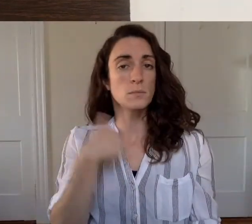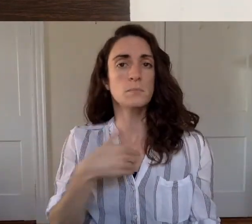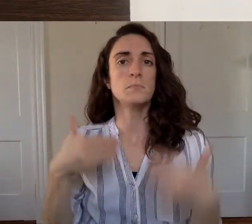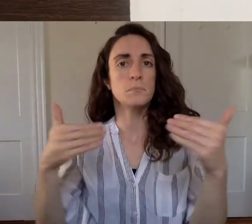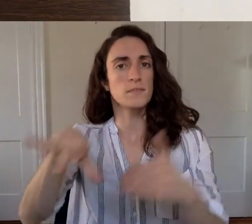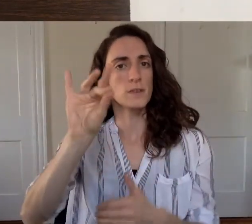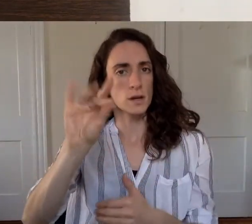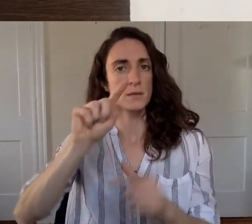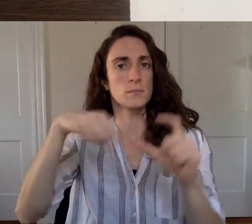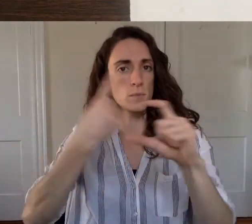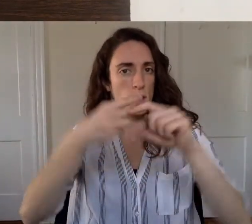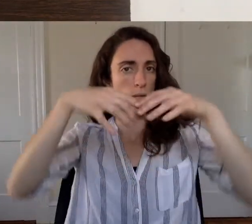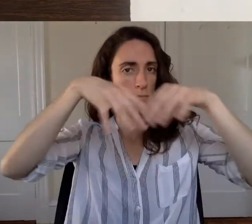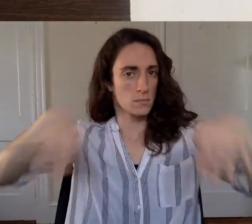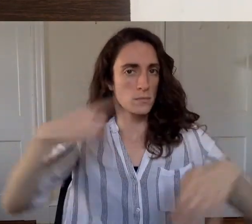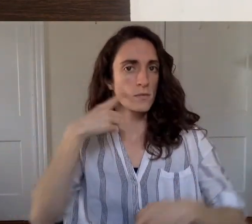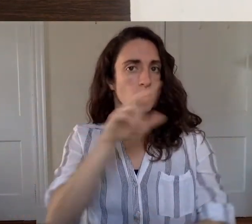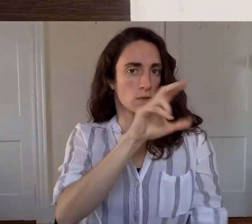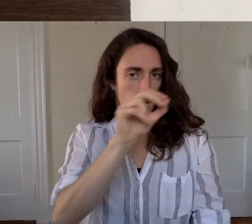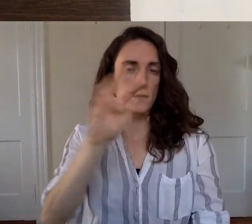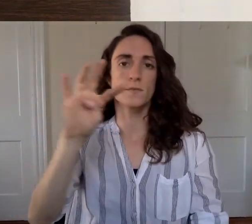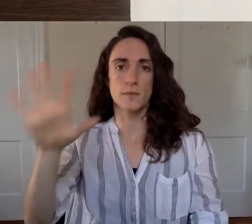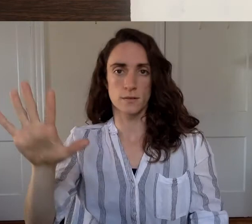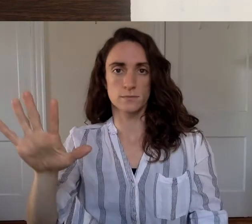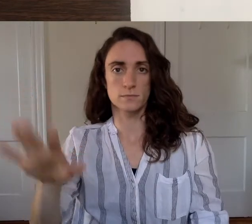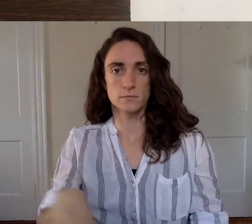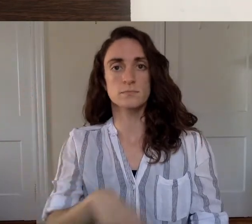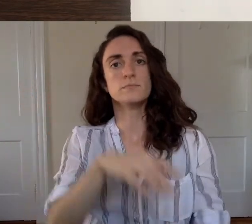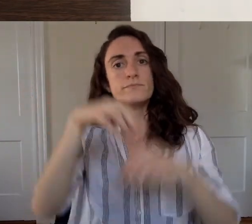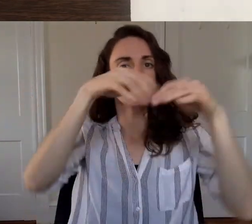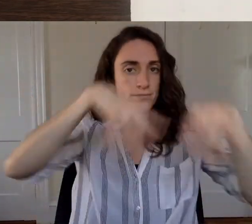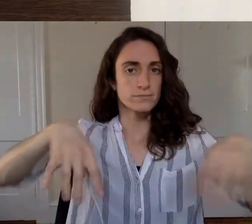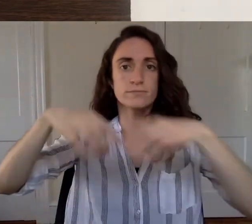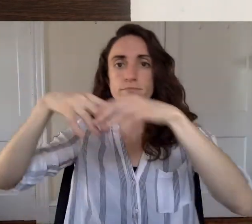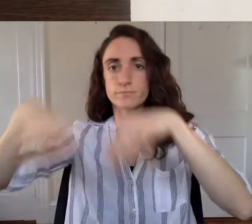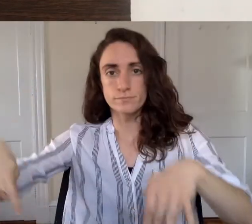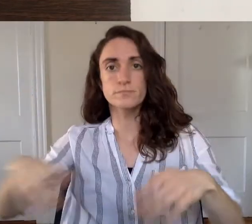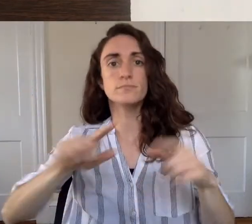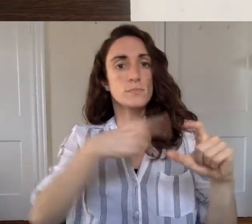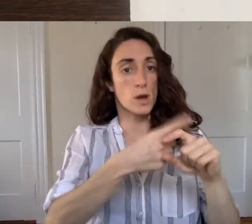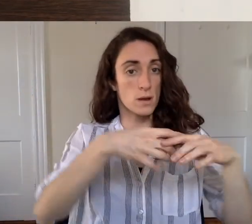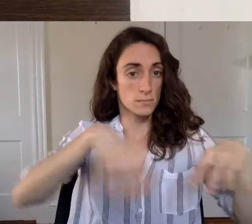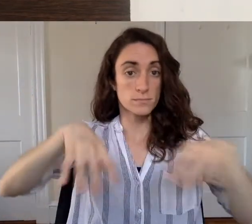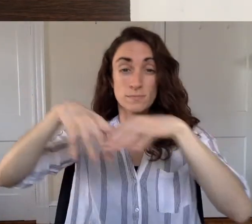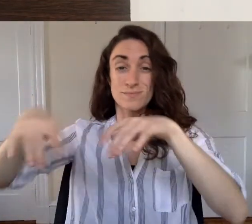Now let's see what happens if we find the prime factorizations of 30 and 45, and compare them.